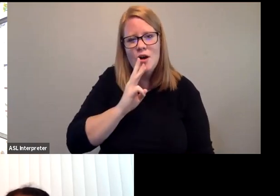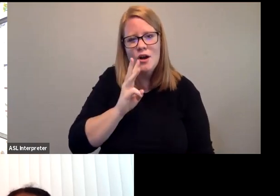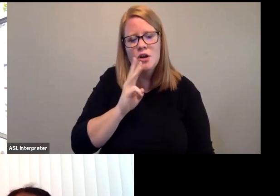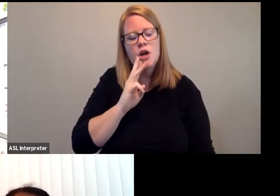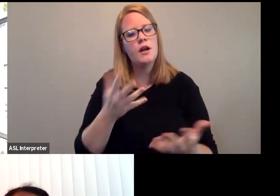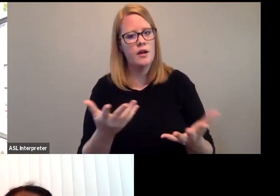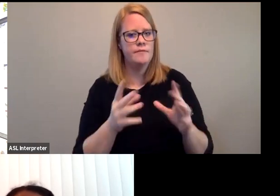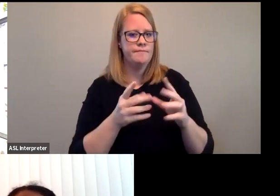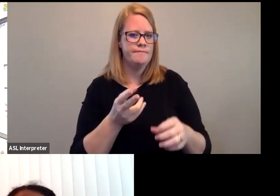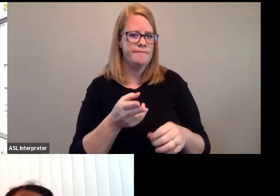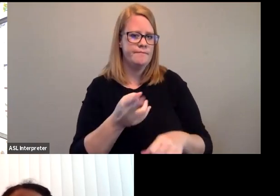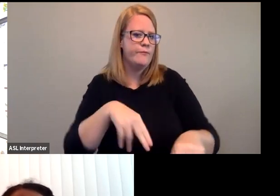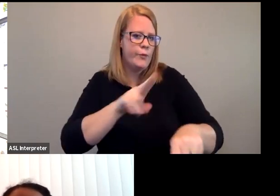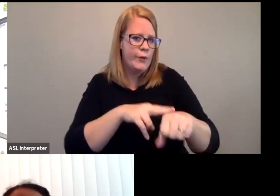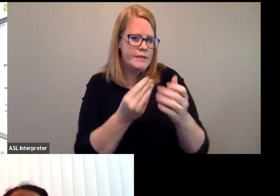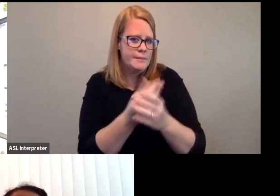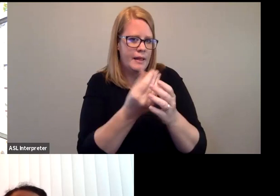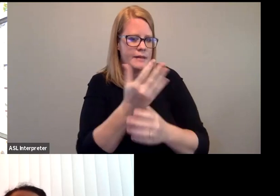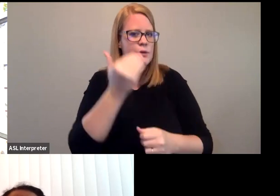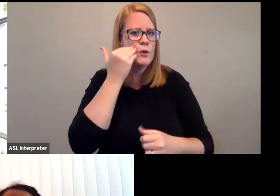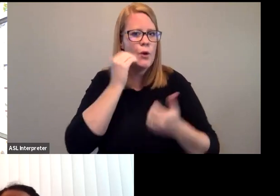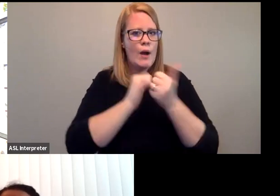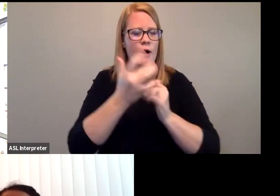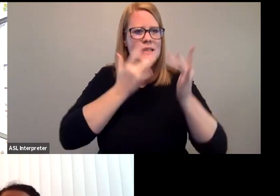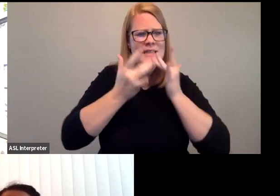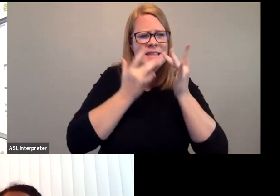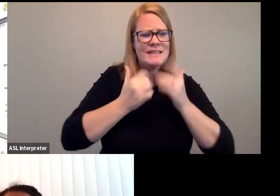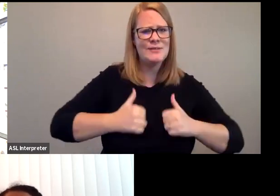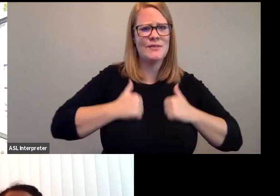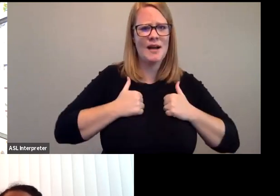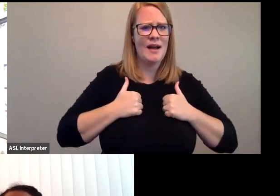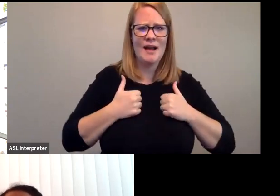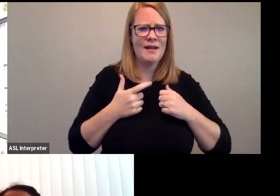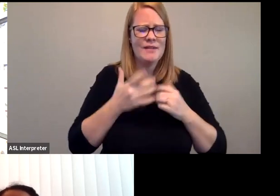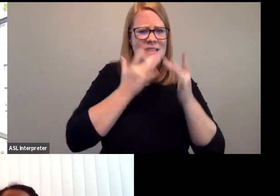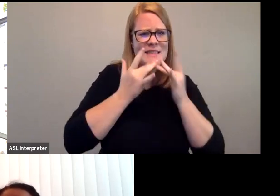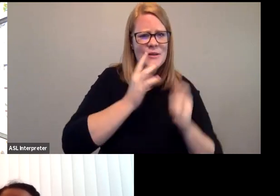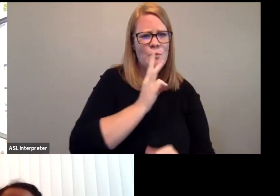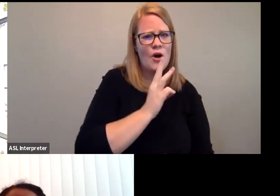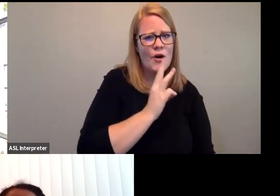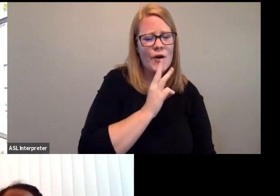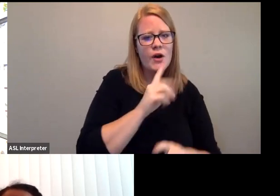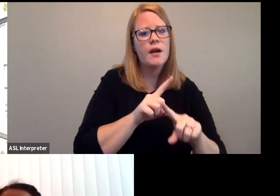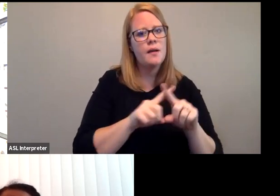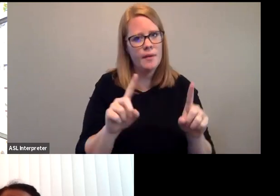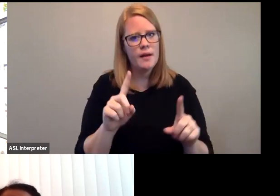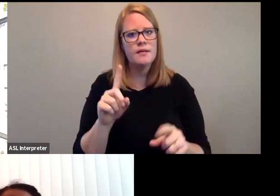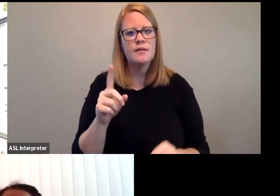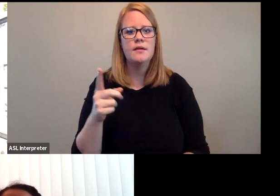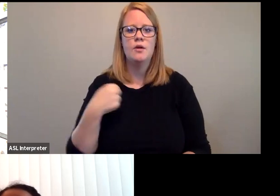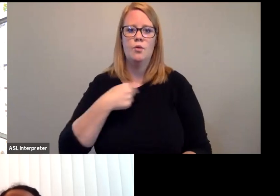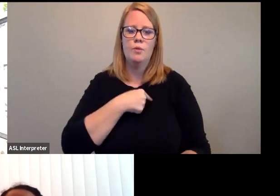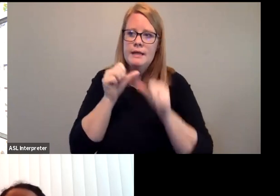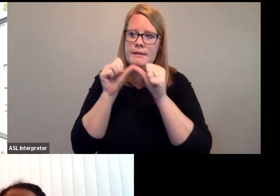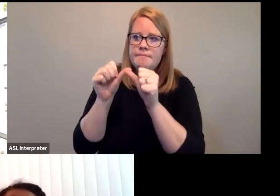yes, they do, you know, those ceremonies help. And us continuing to pick, you know, I feel like it continues to